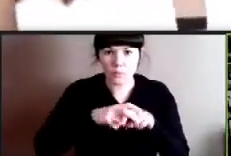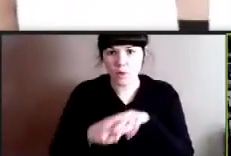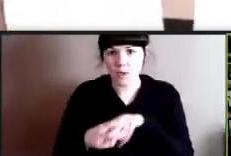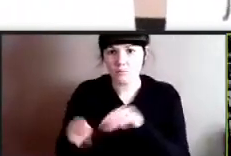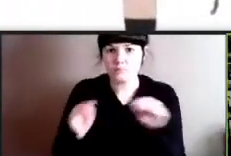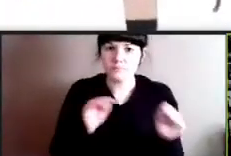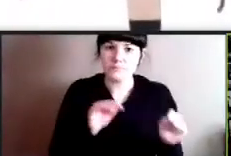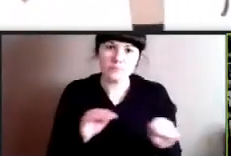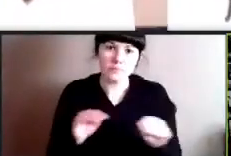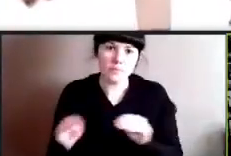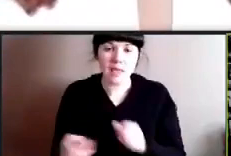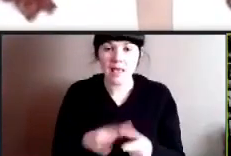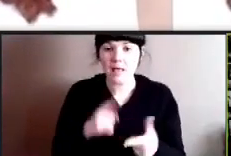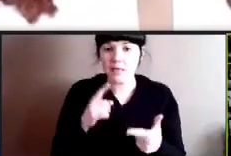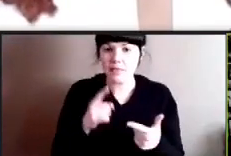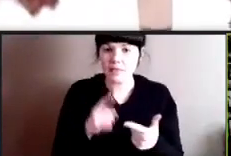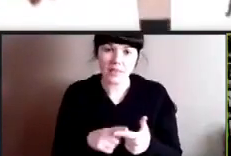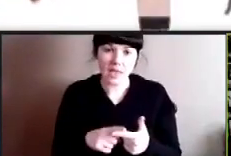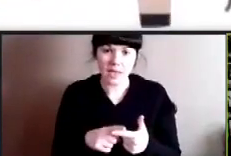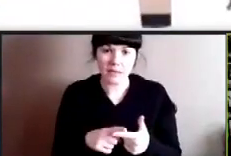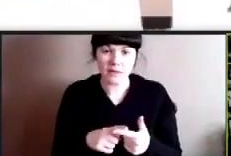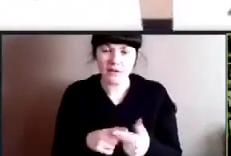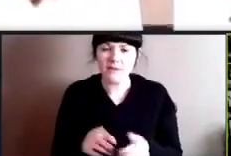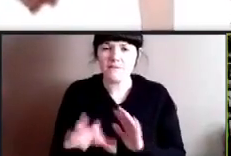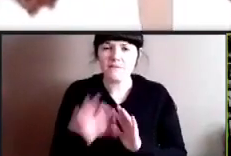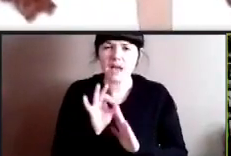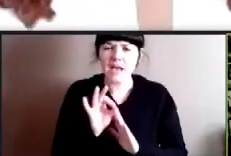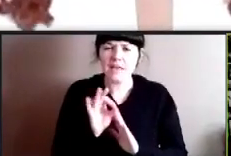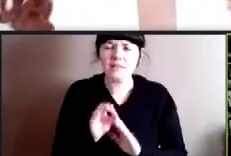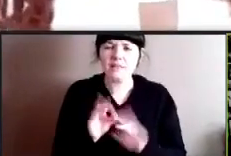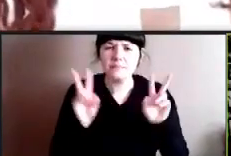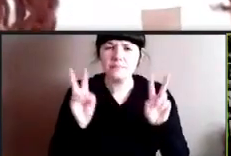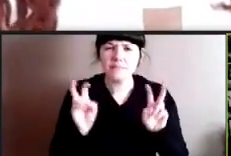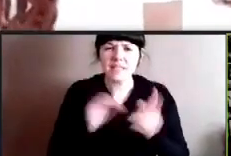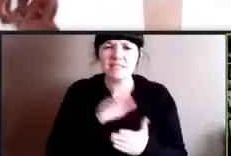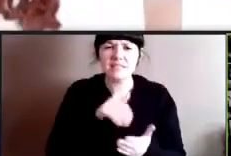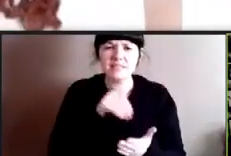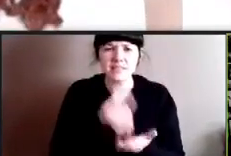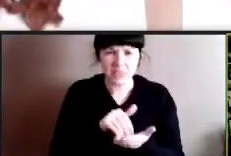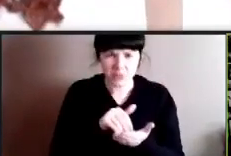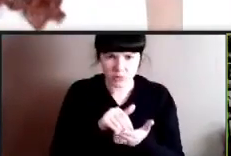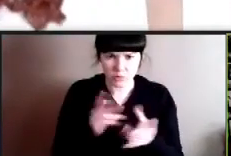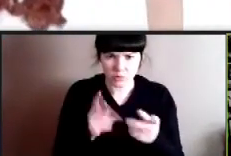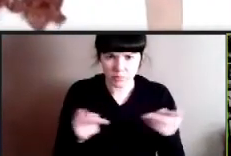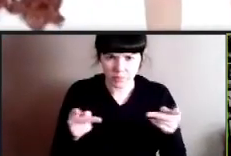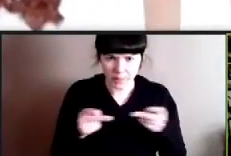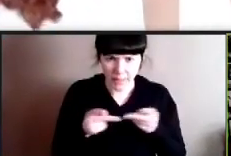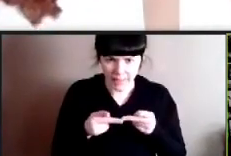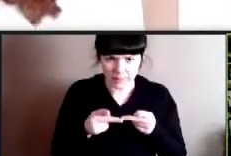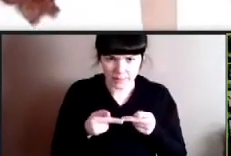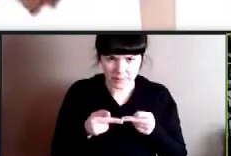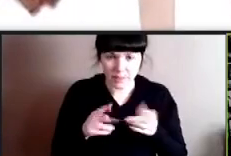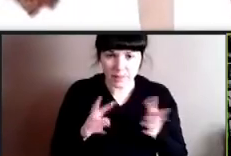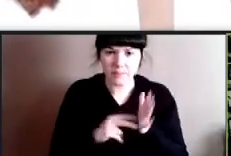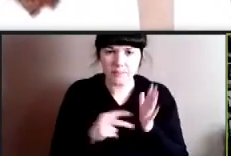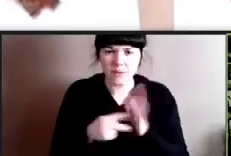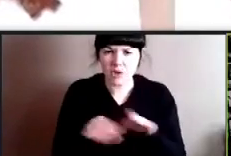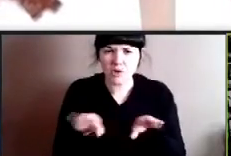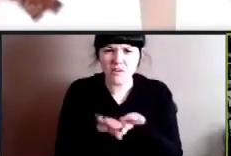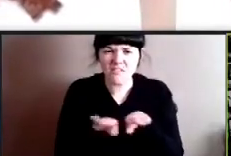a centered place where you can truly feel the soles of your feet connected to the